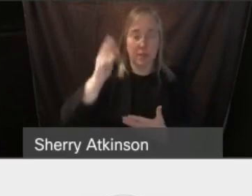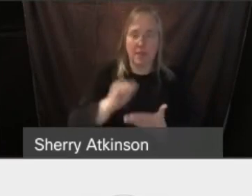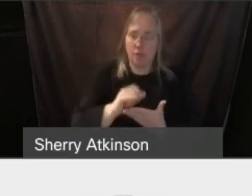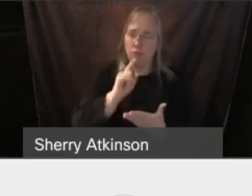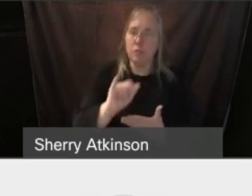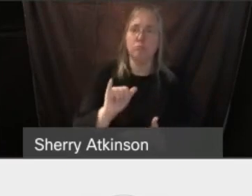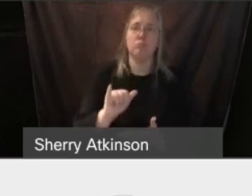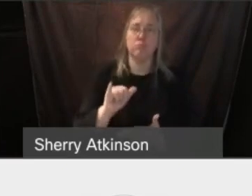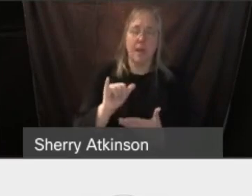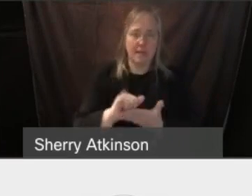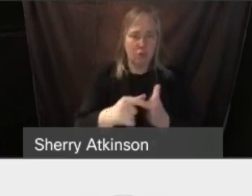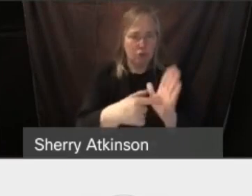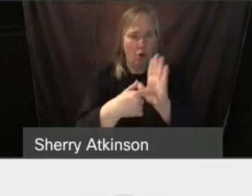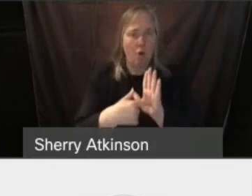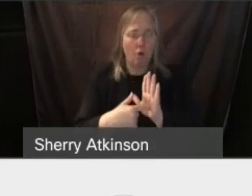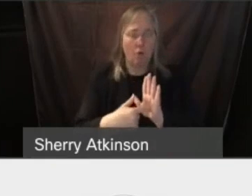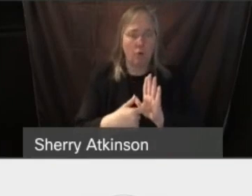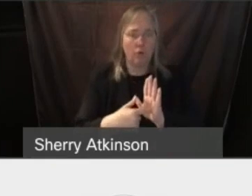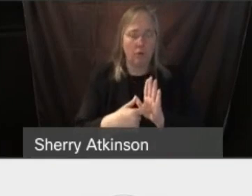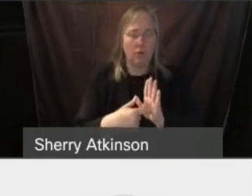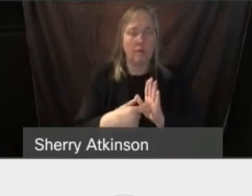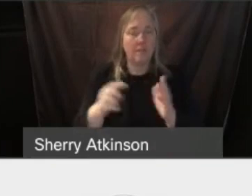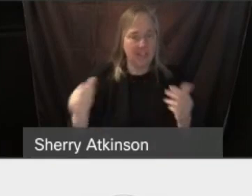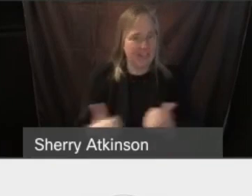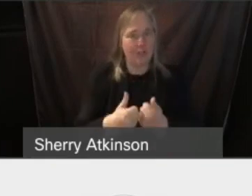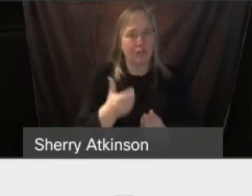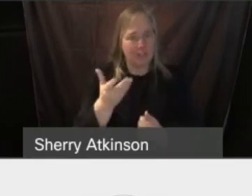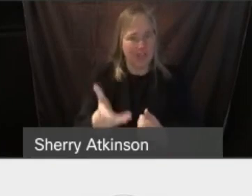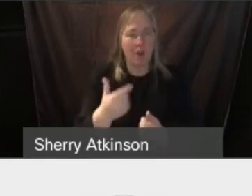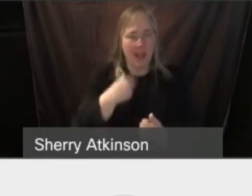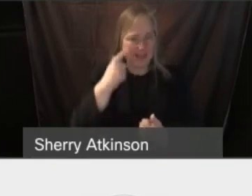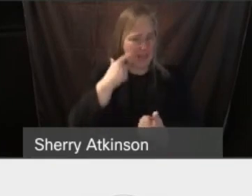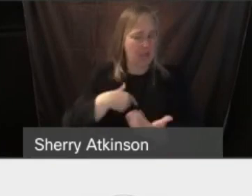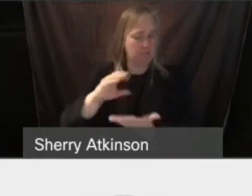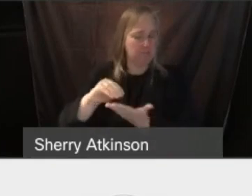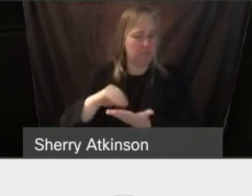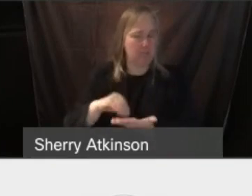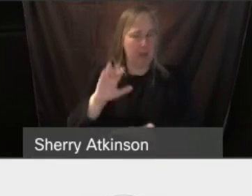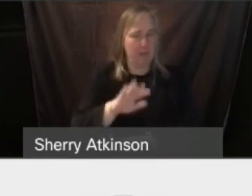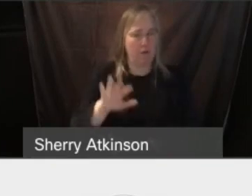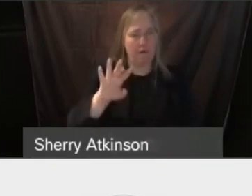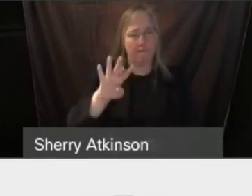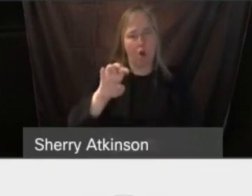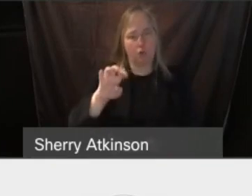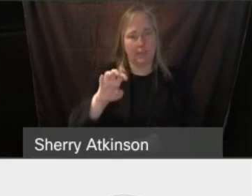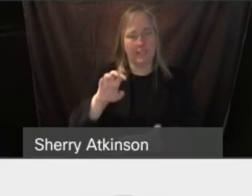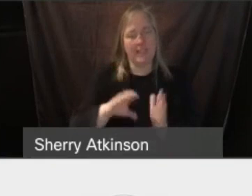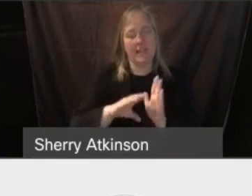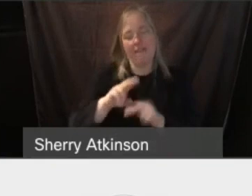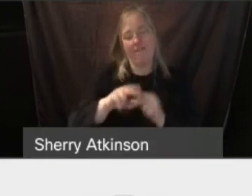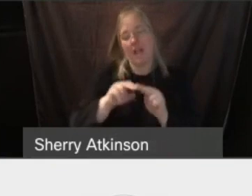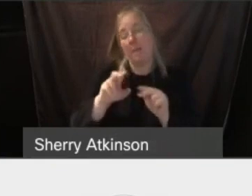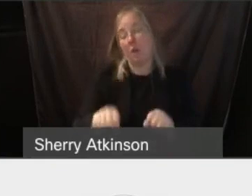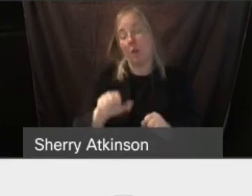showed I'd say the challenges that are there. I think I jotted down that there's about 400 developable acres, and perhaps